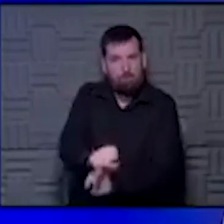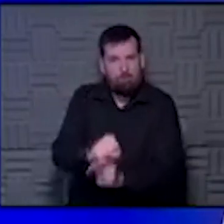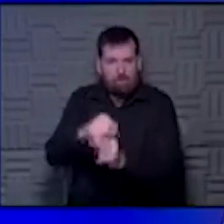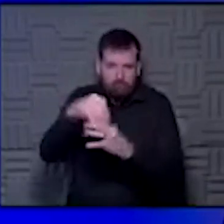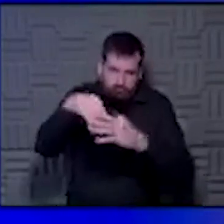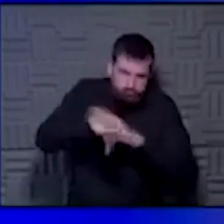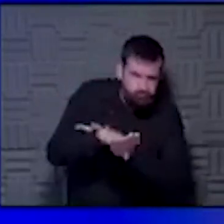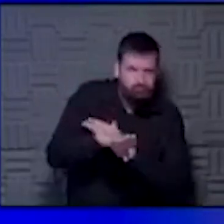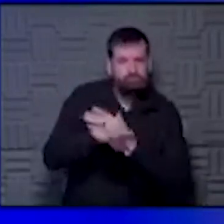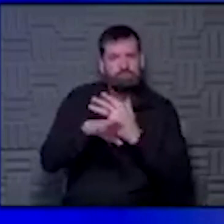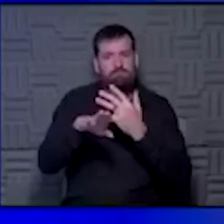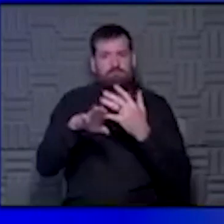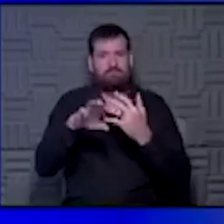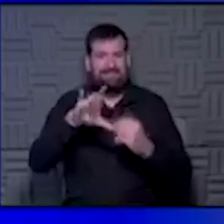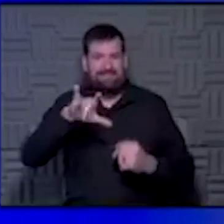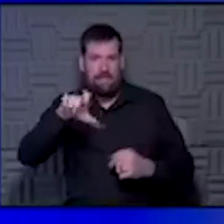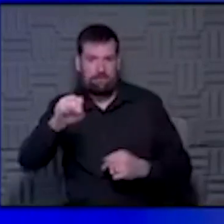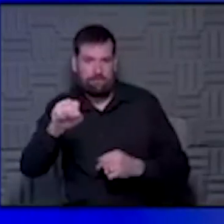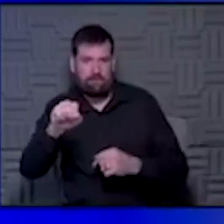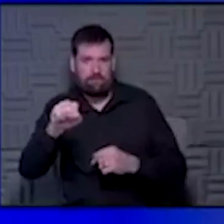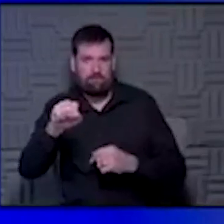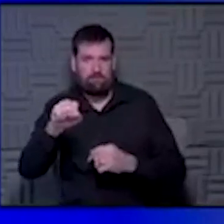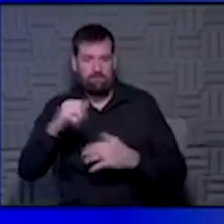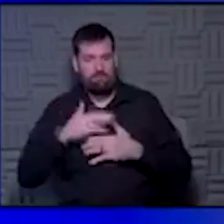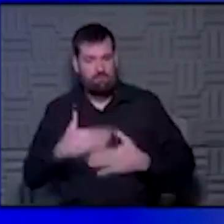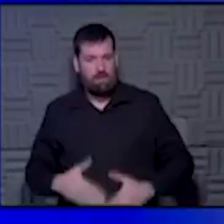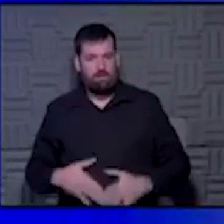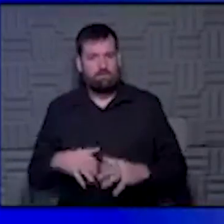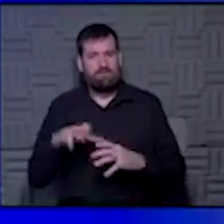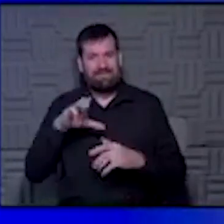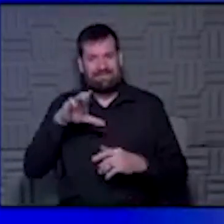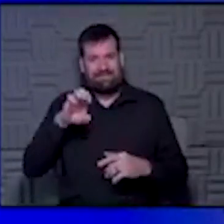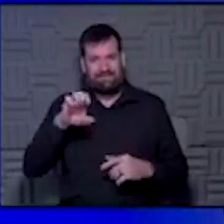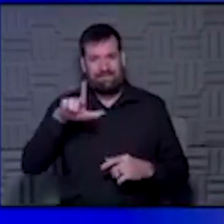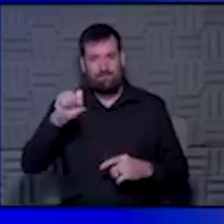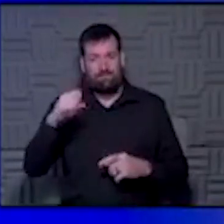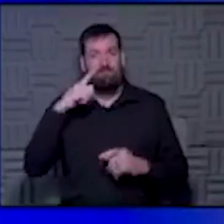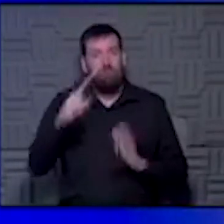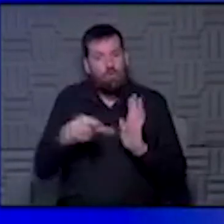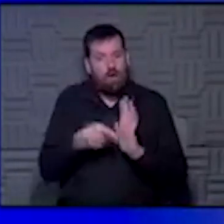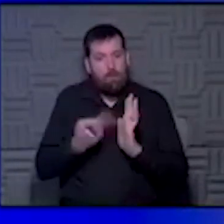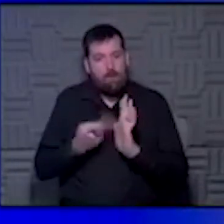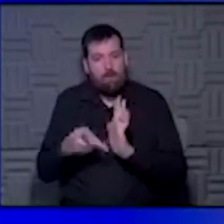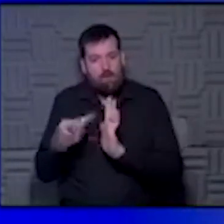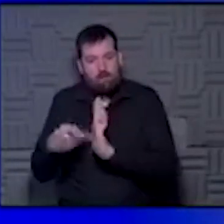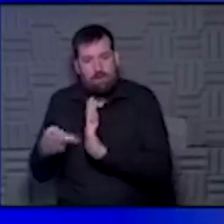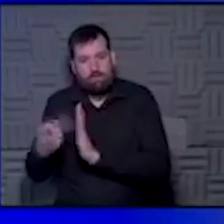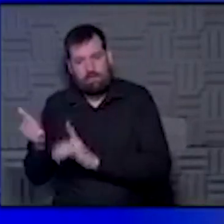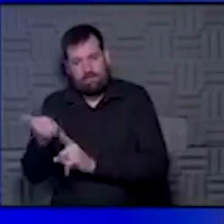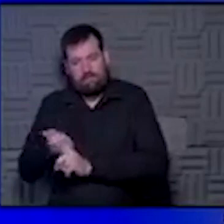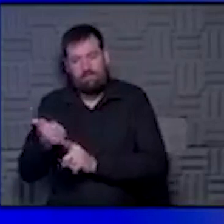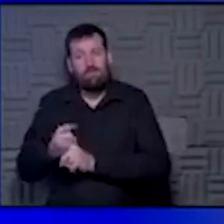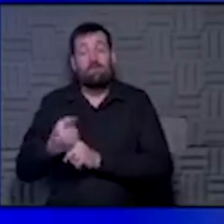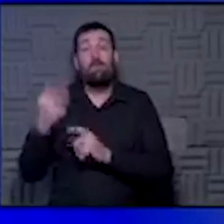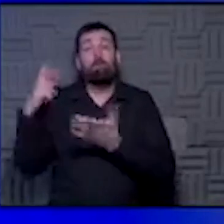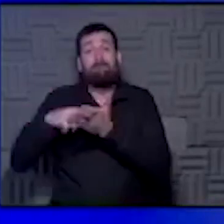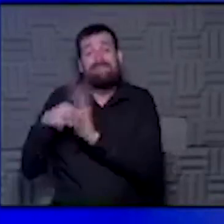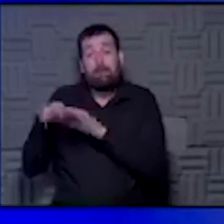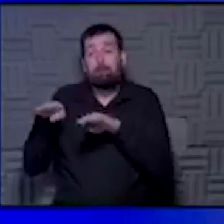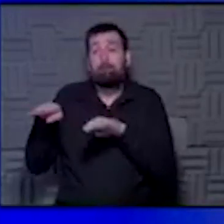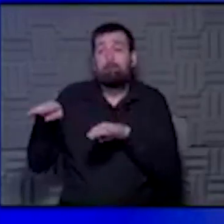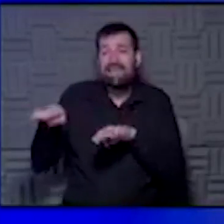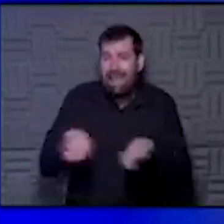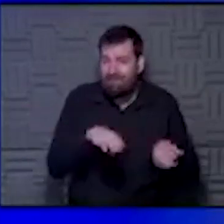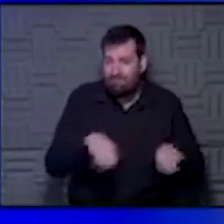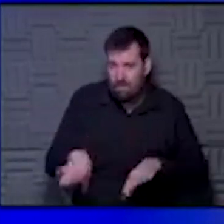and use the machinery of the human cell to make copies of themselves. So in a way, they are behaving as